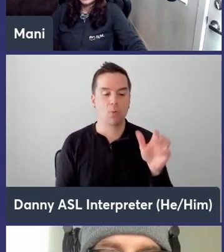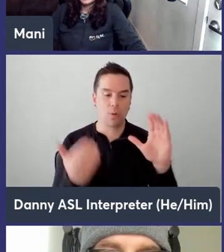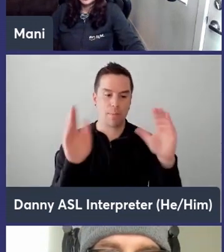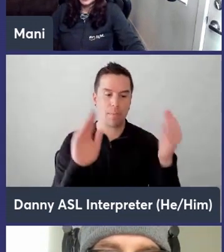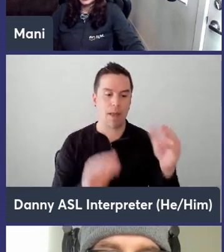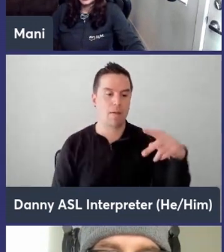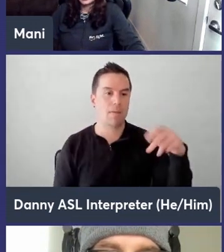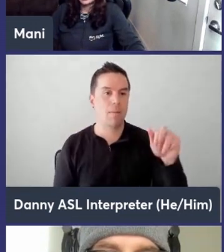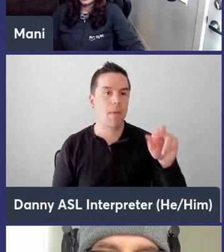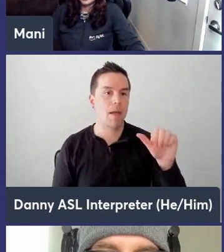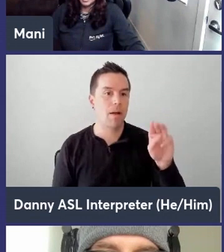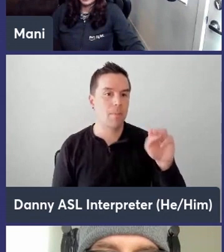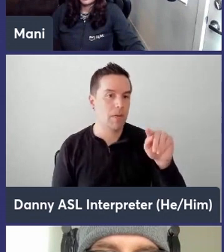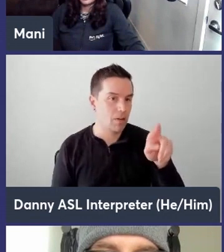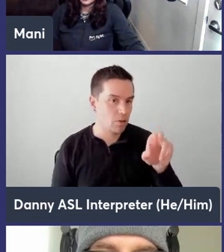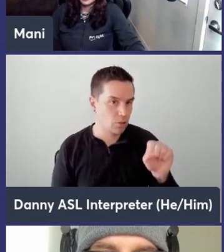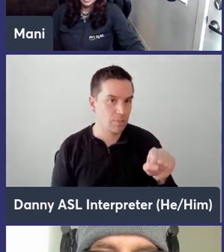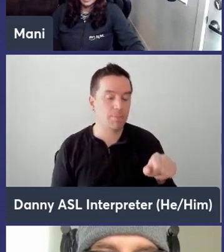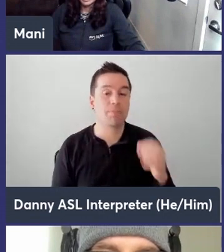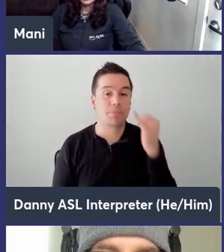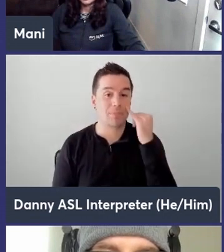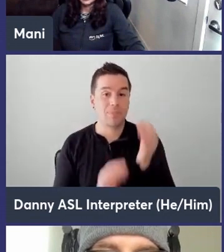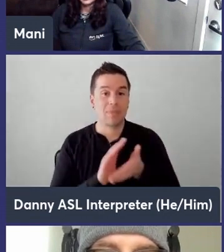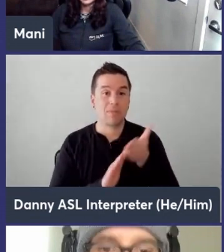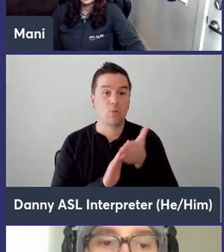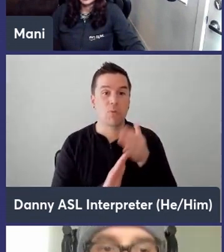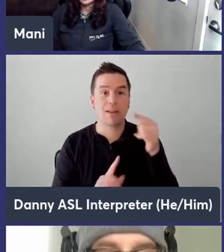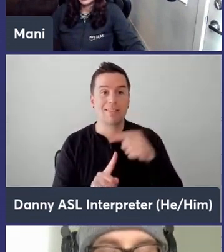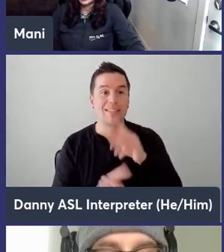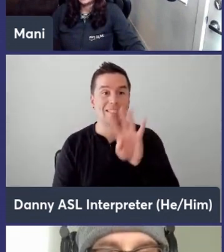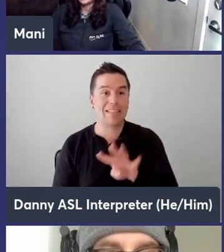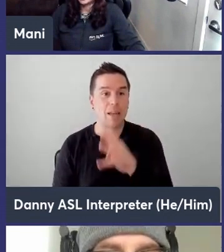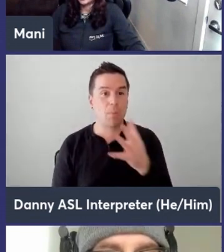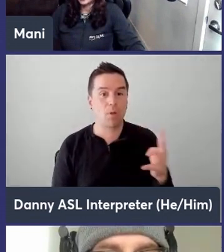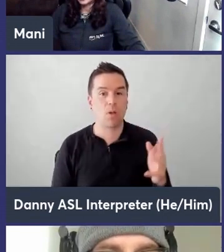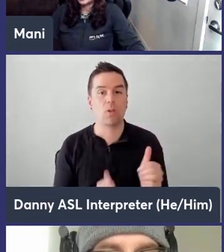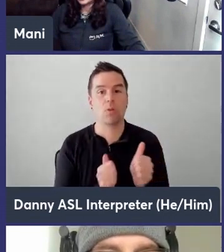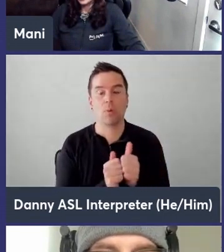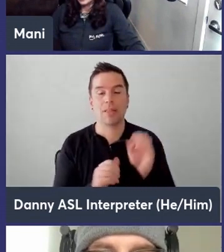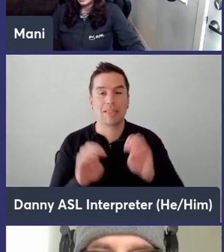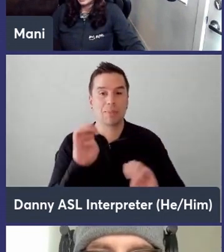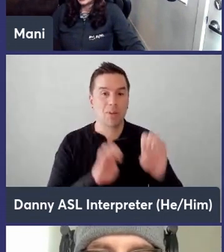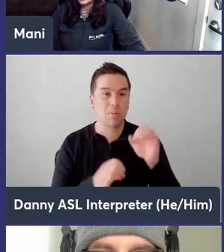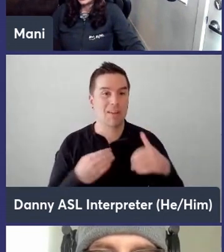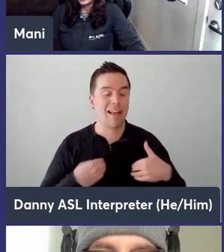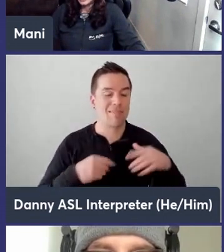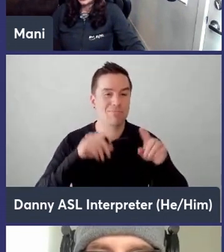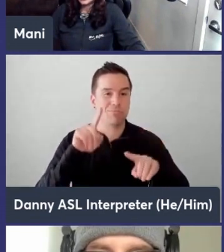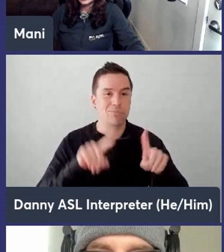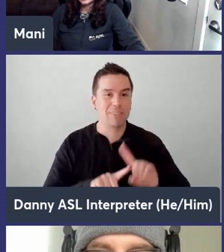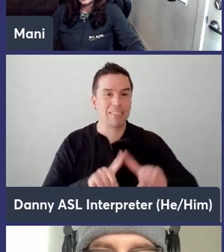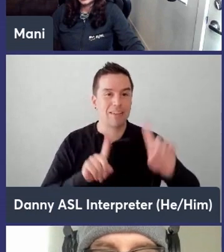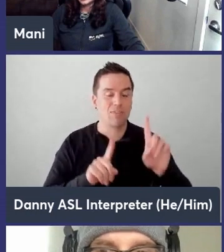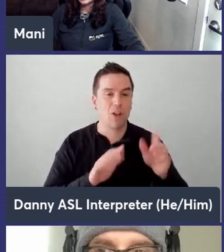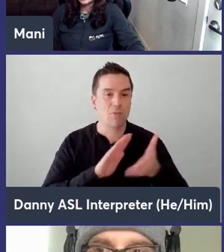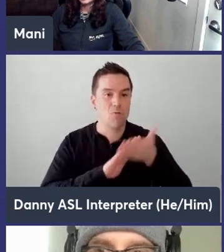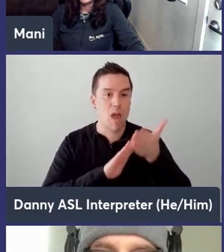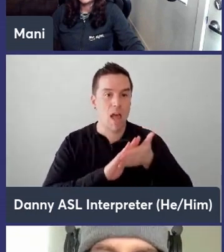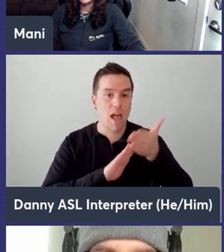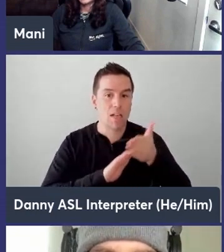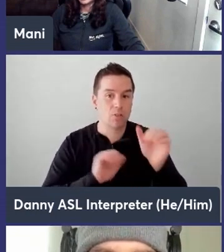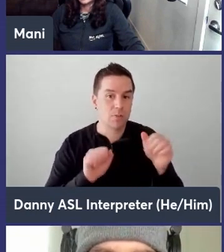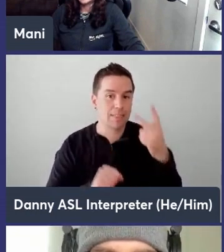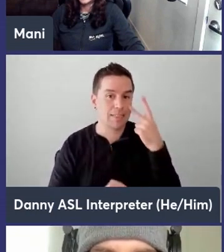are running, like you have this table within the experiment, I have different runs, and you can actually see in a